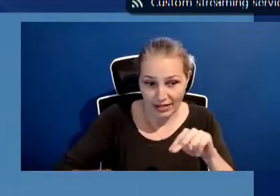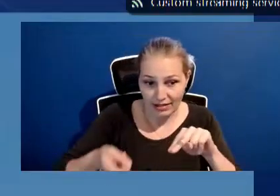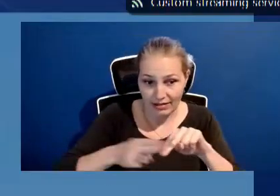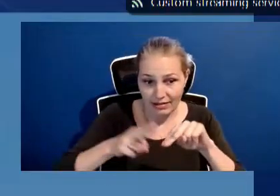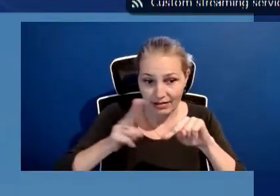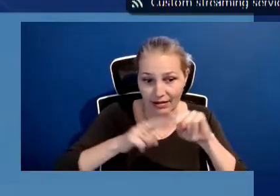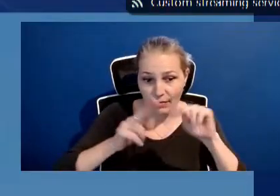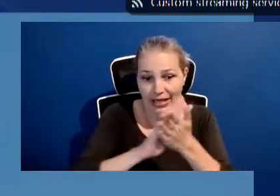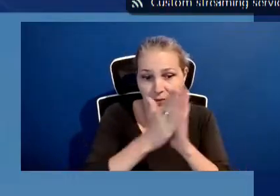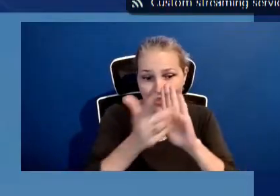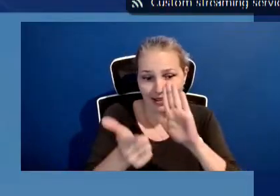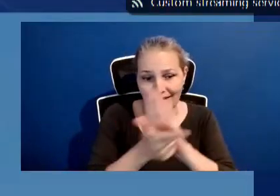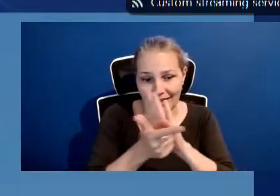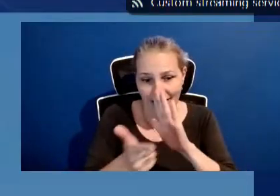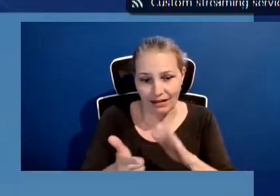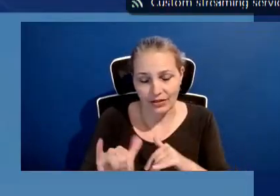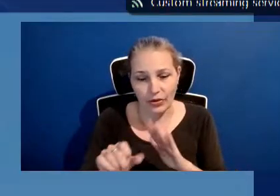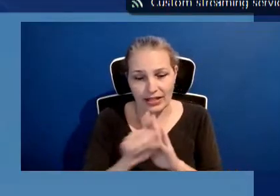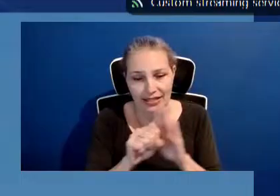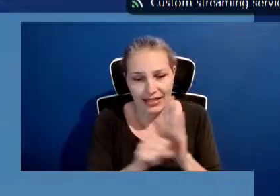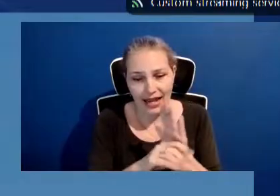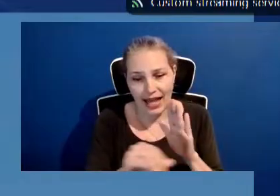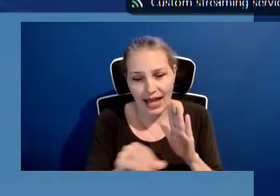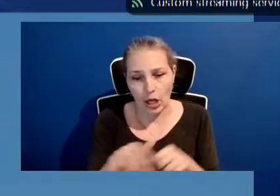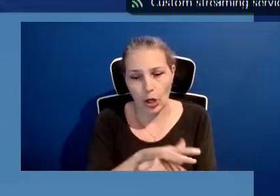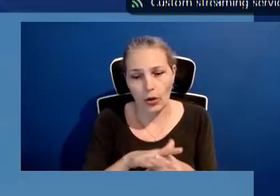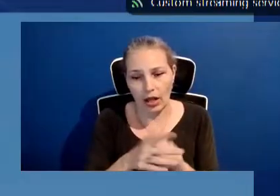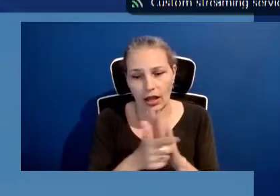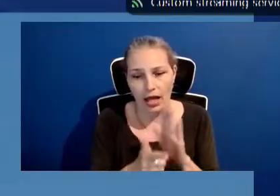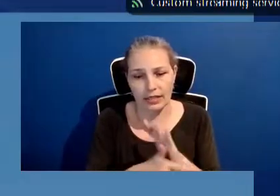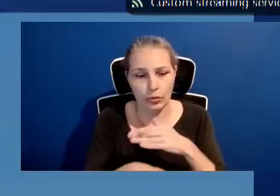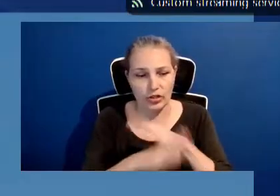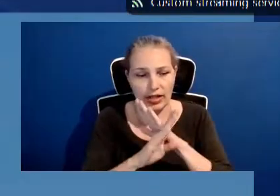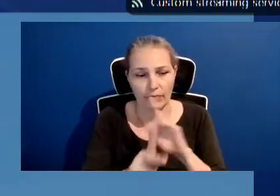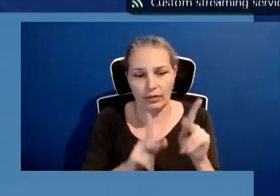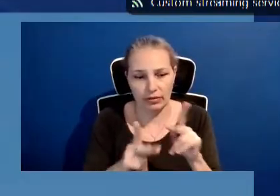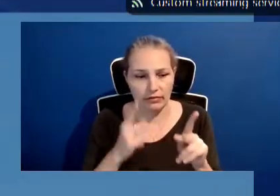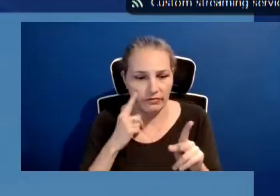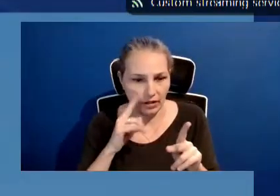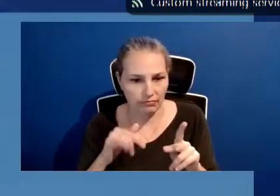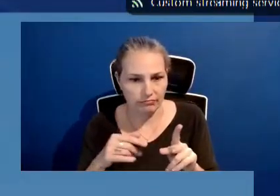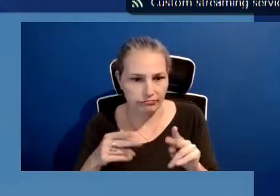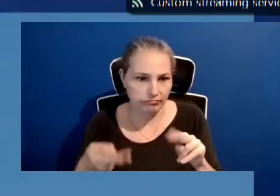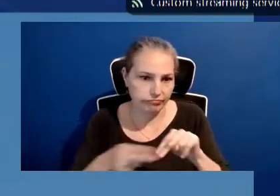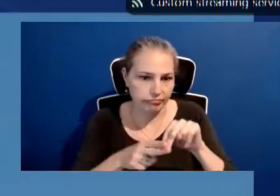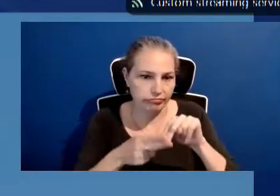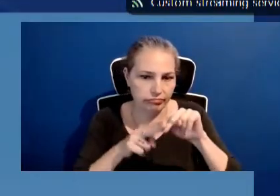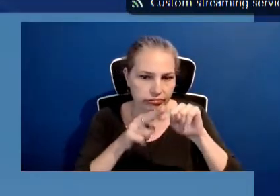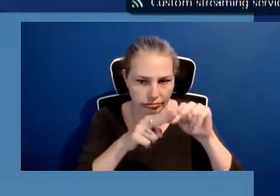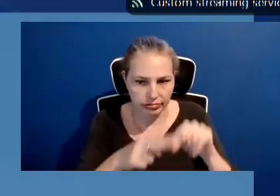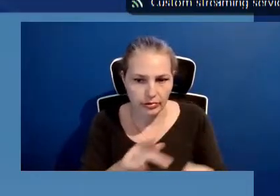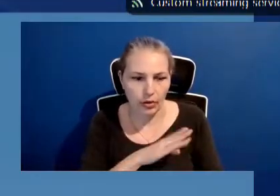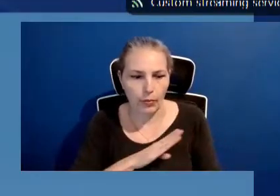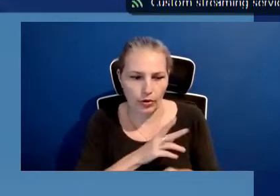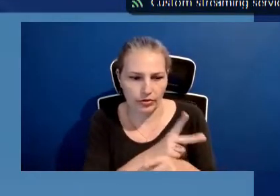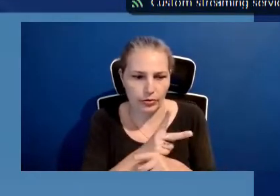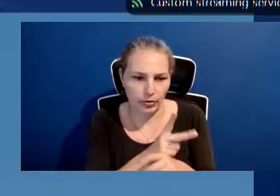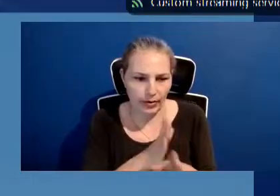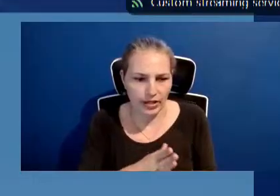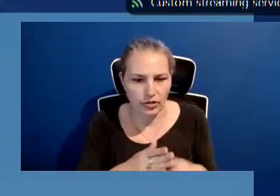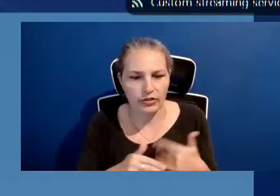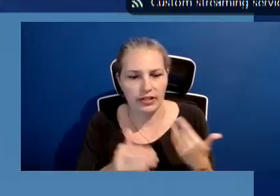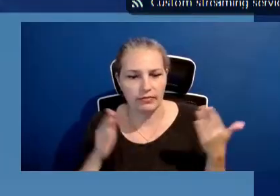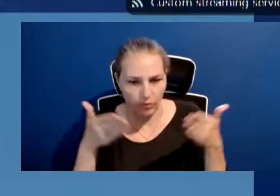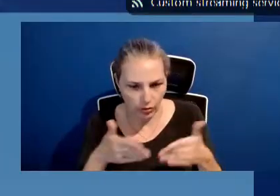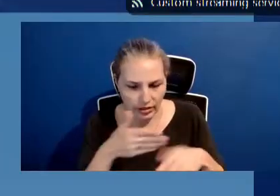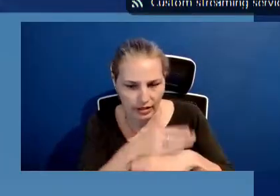those protections. More on that in just a bit. Price gouging protections can cover many goods and services, including